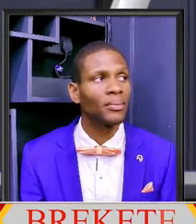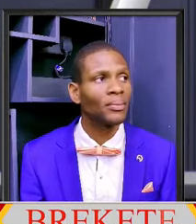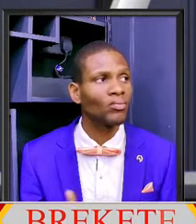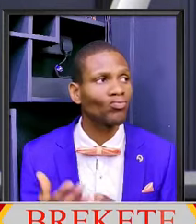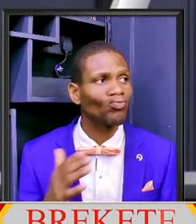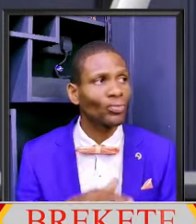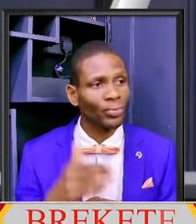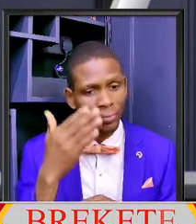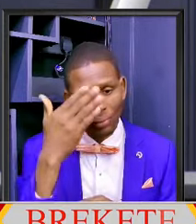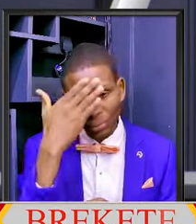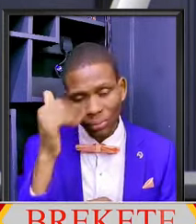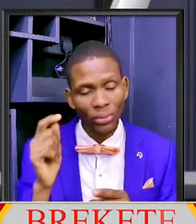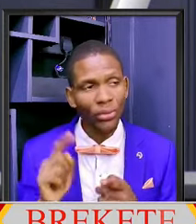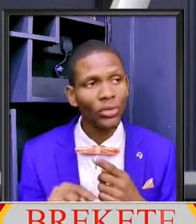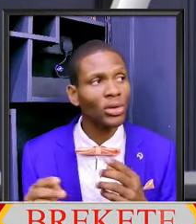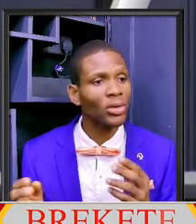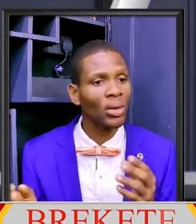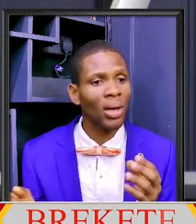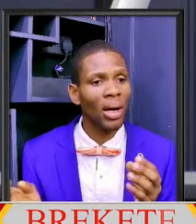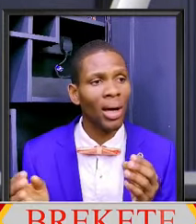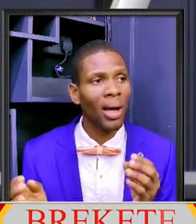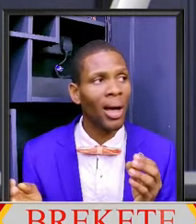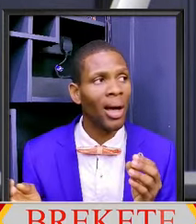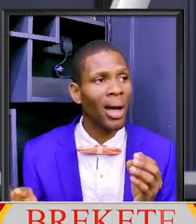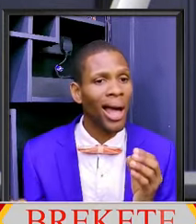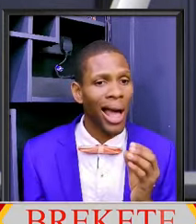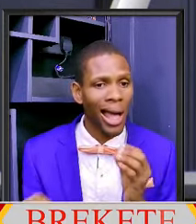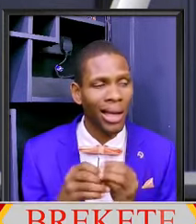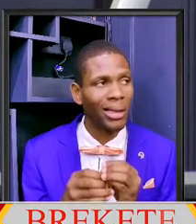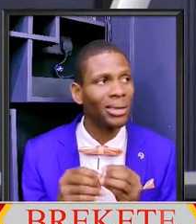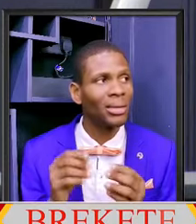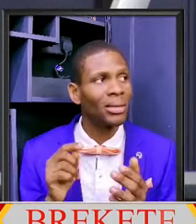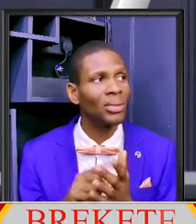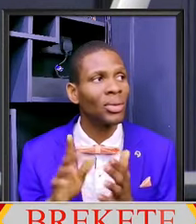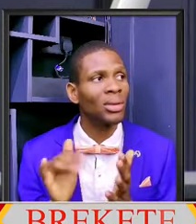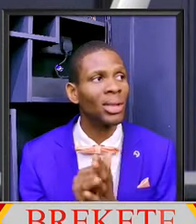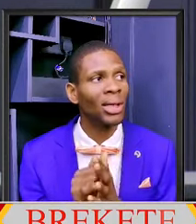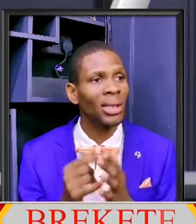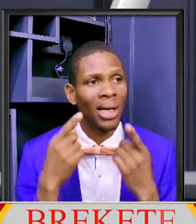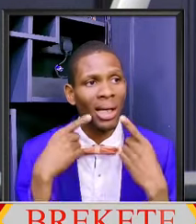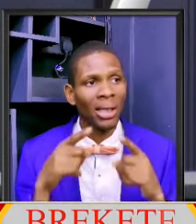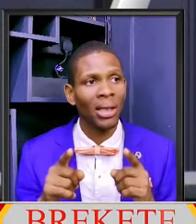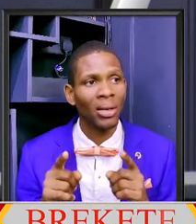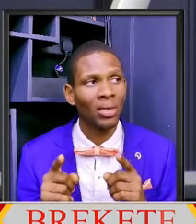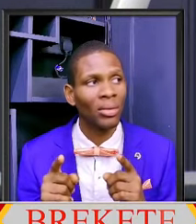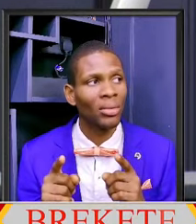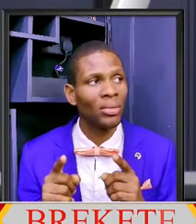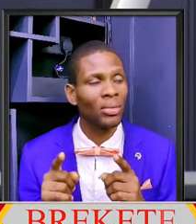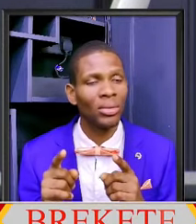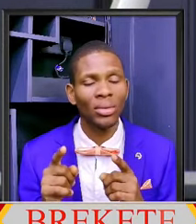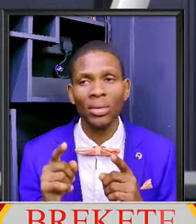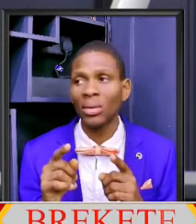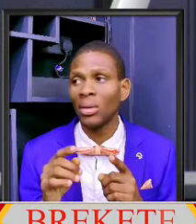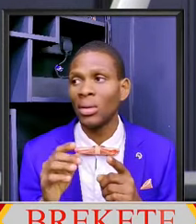Make una no forget to add these ones were announced where people sent to Brekete family account.